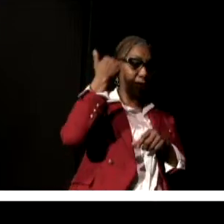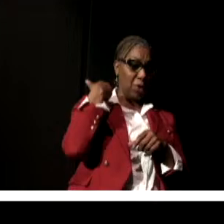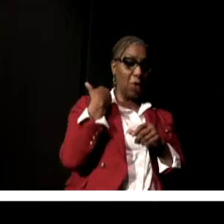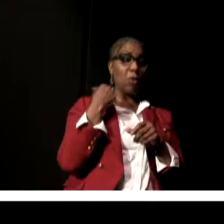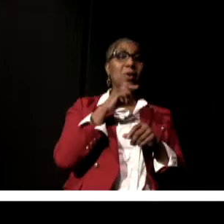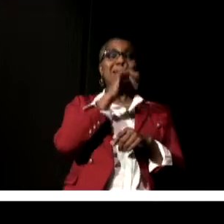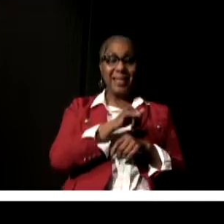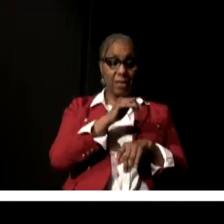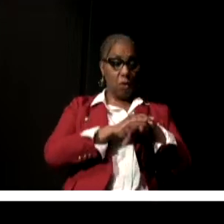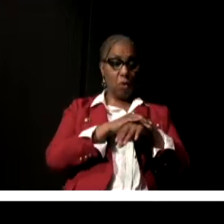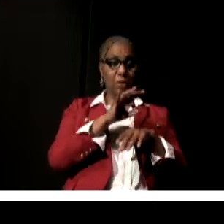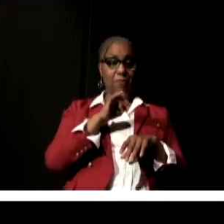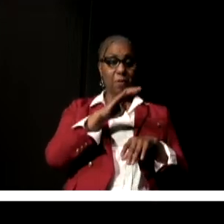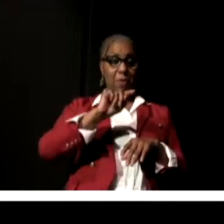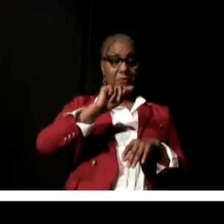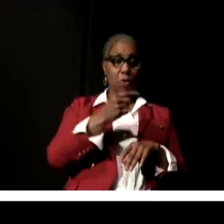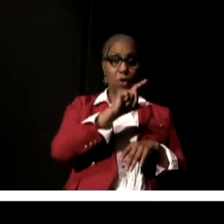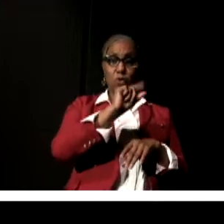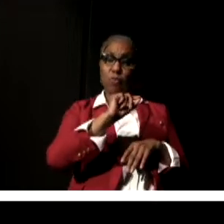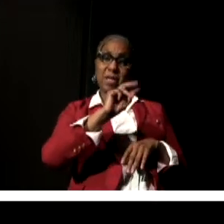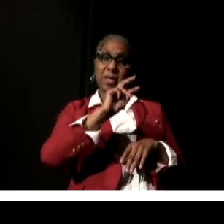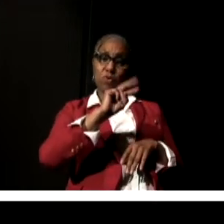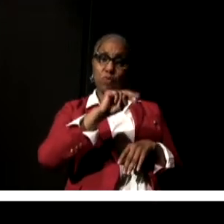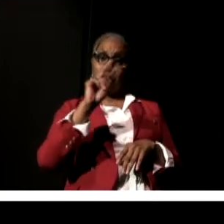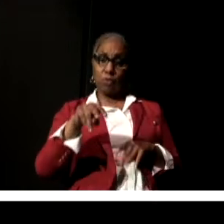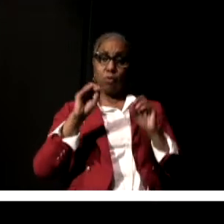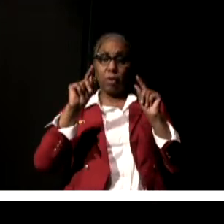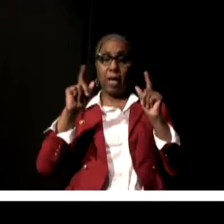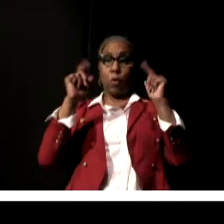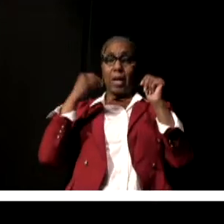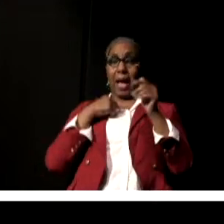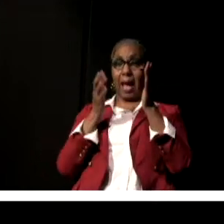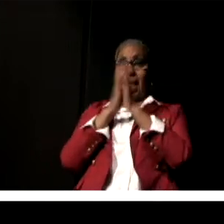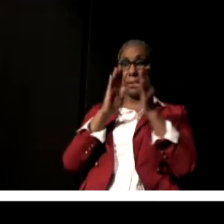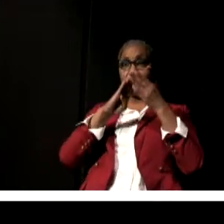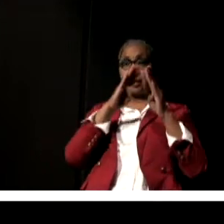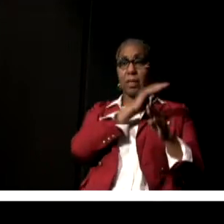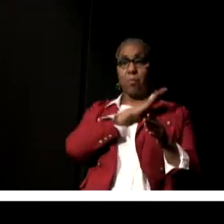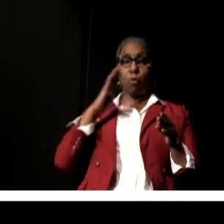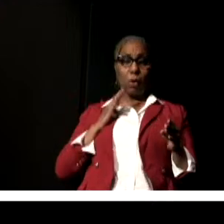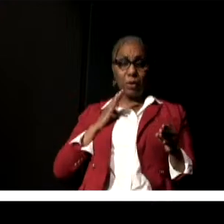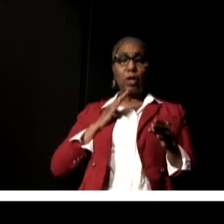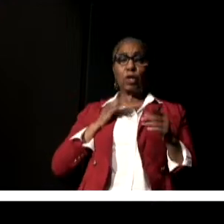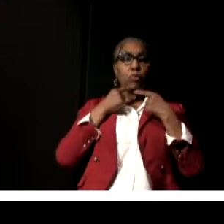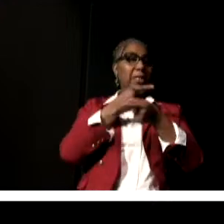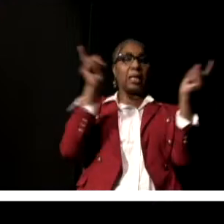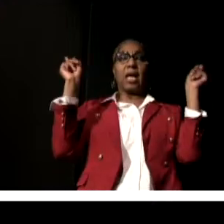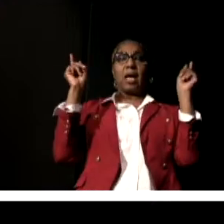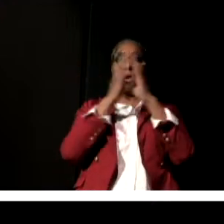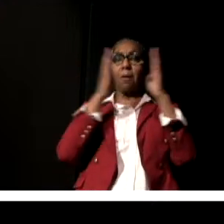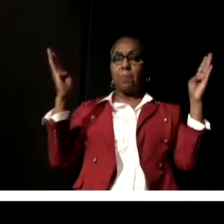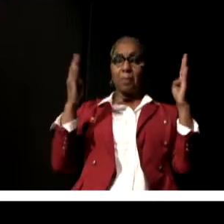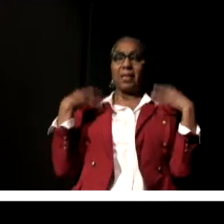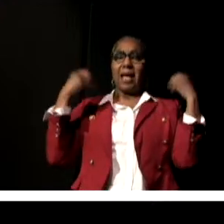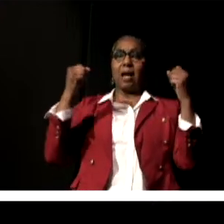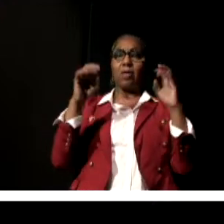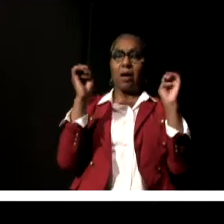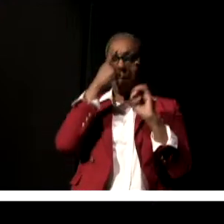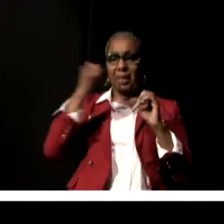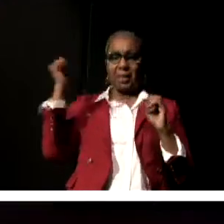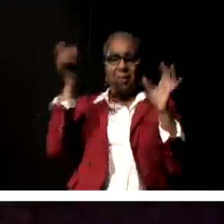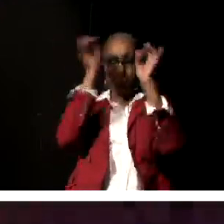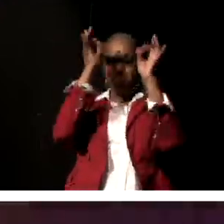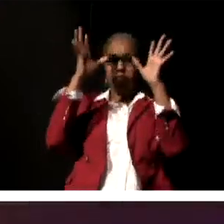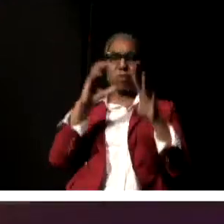literally on February 1st, 2022, when I asked the city board to declare a public health emergency because of violent